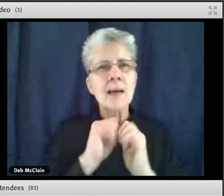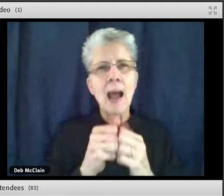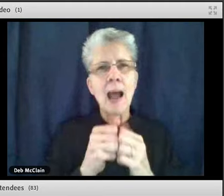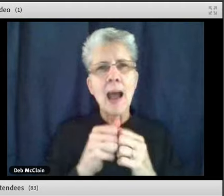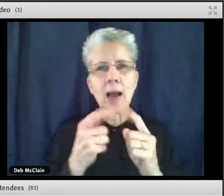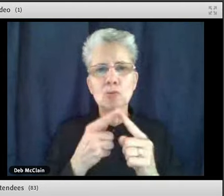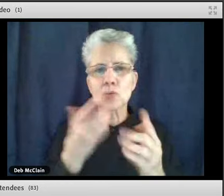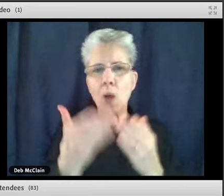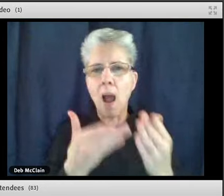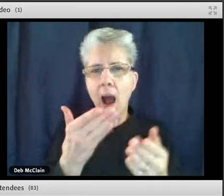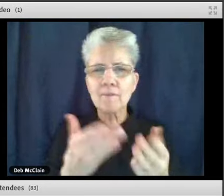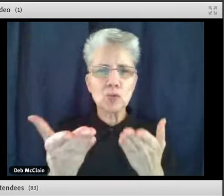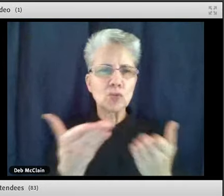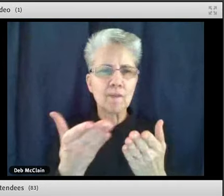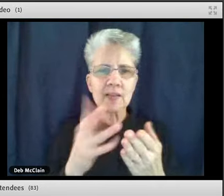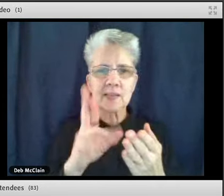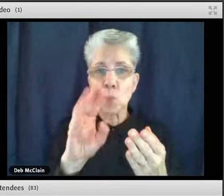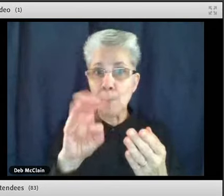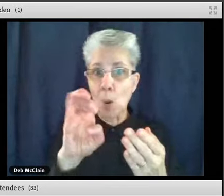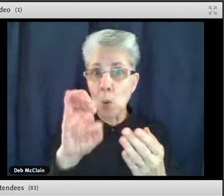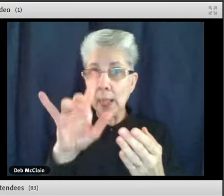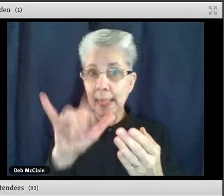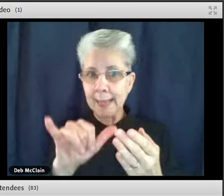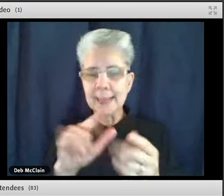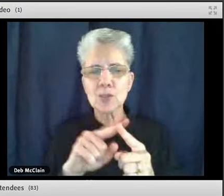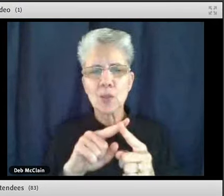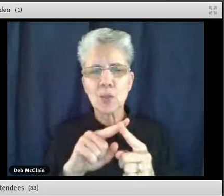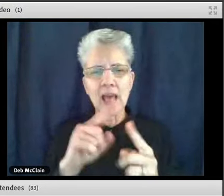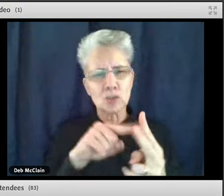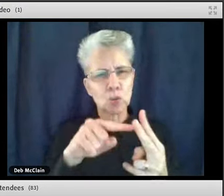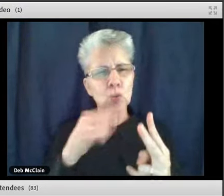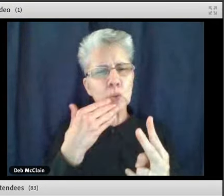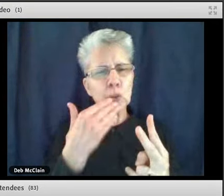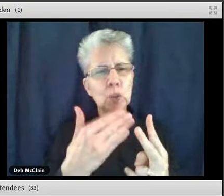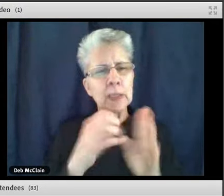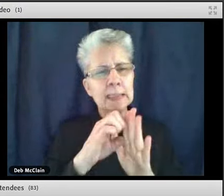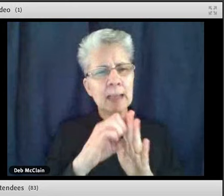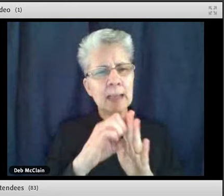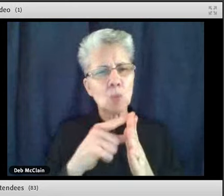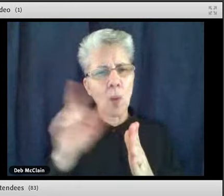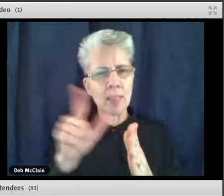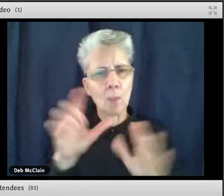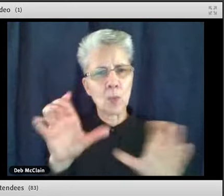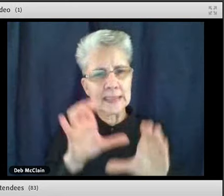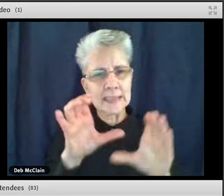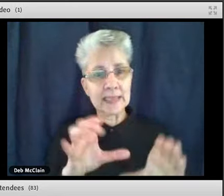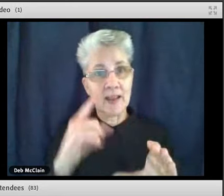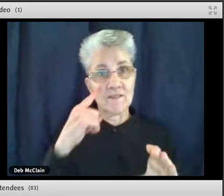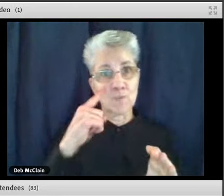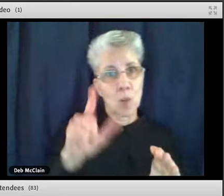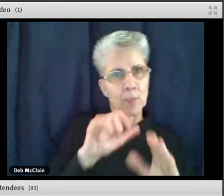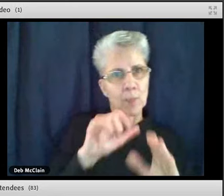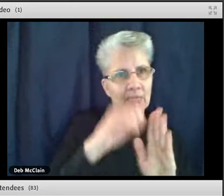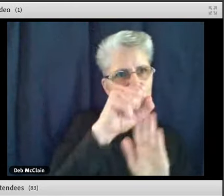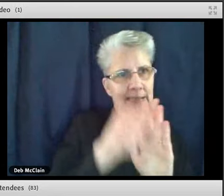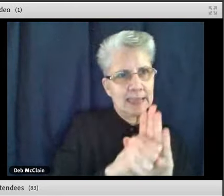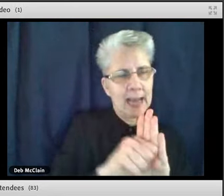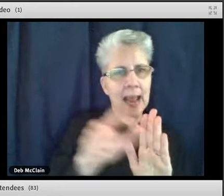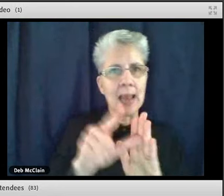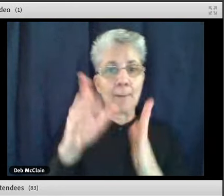in the United States so far, people who have contributed to it. It's crowdsourced about the libraries that are closed and what their status is.